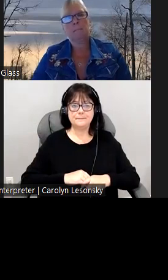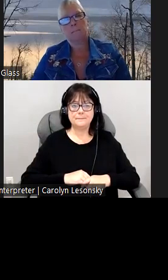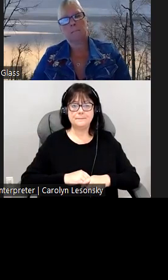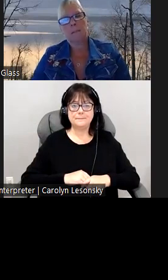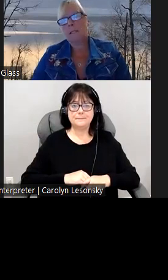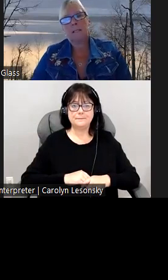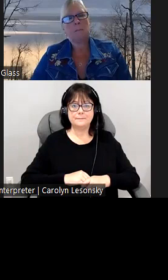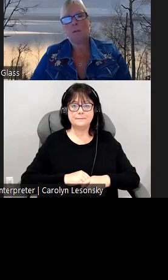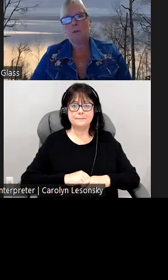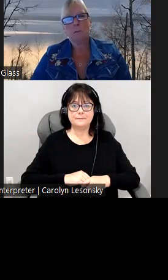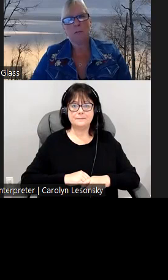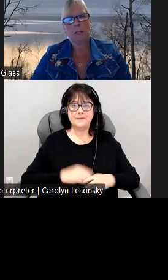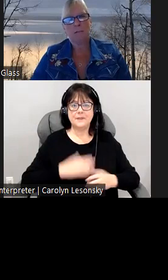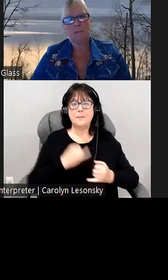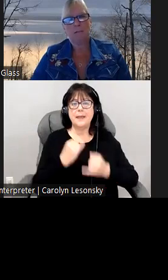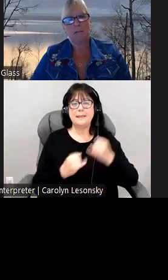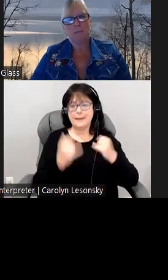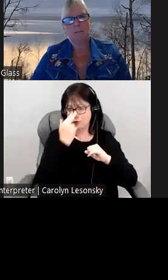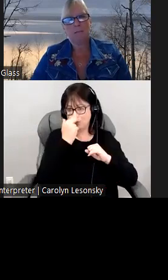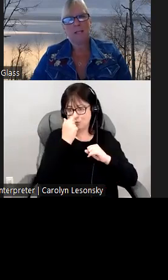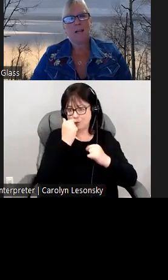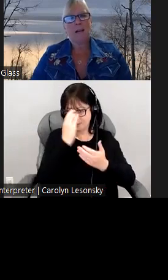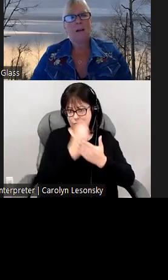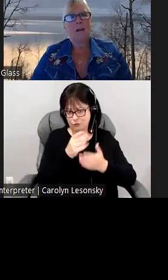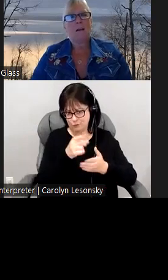Okay, my last attempt at humor for the day.